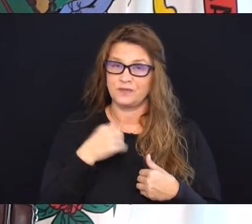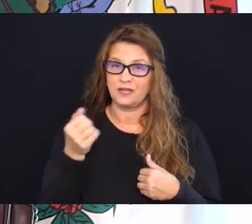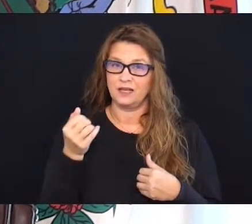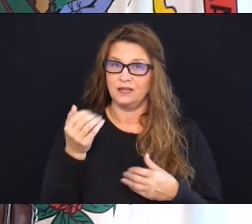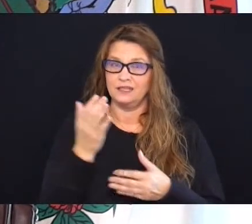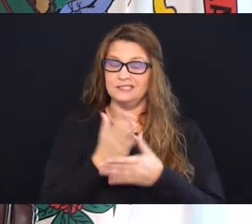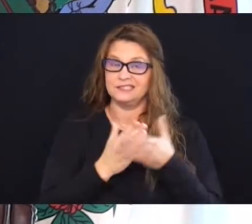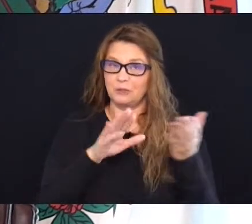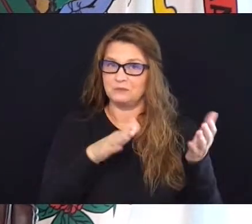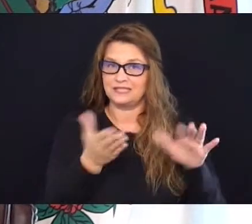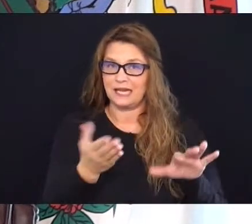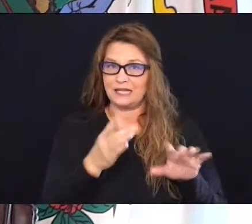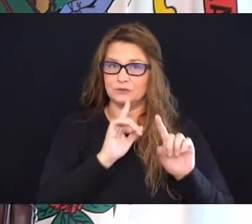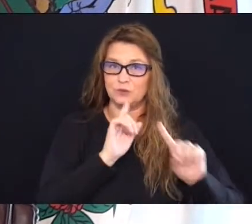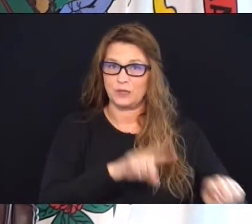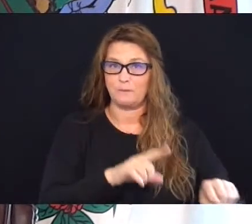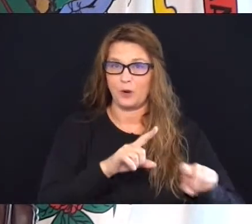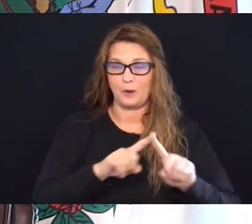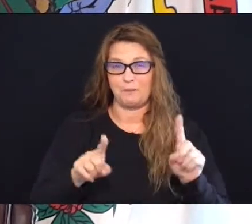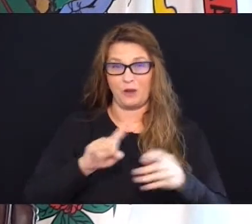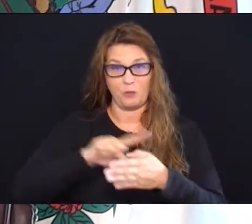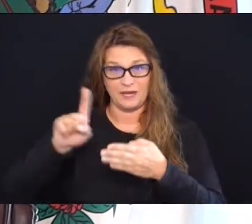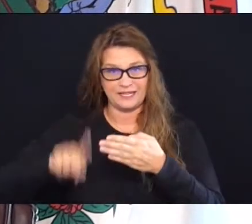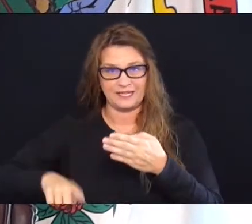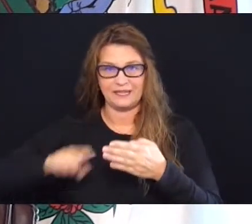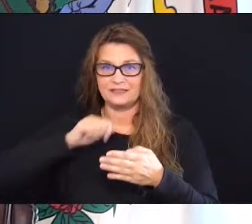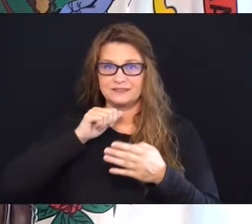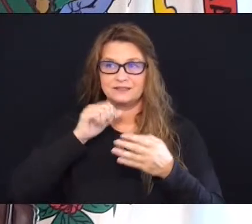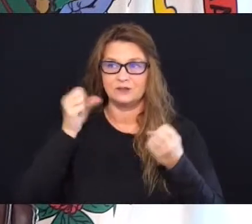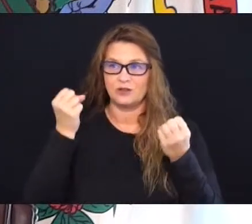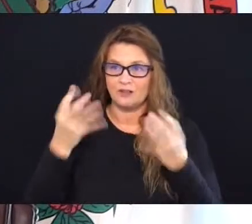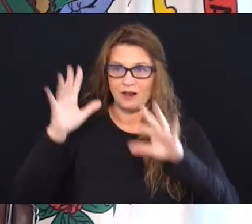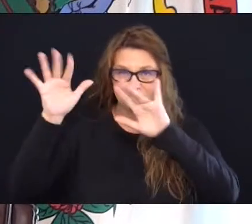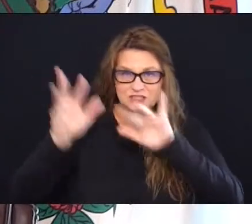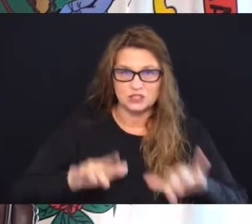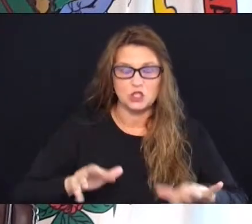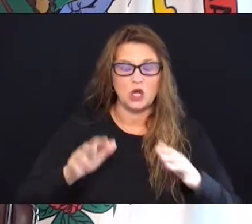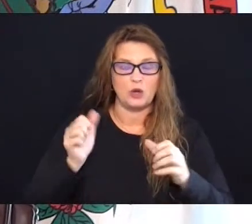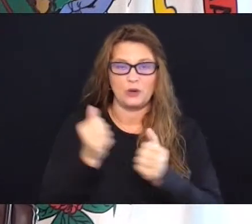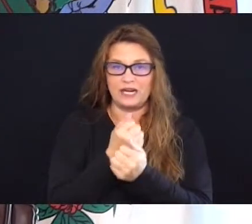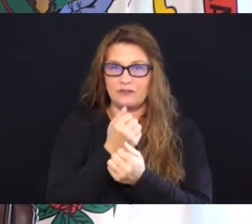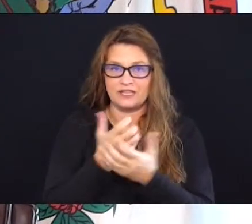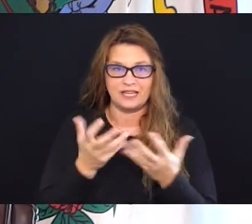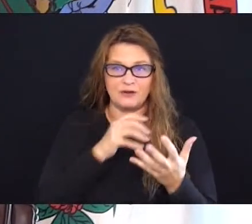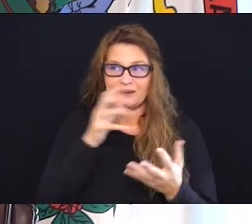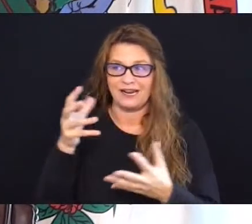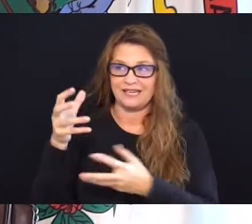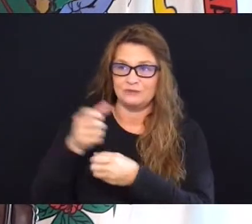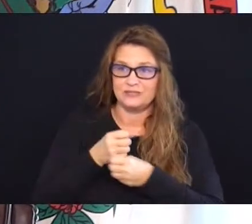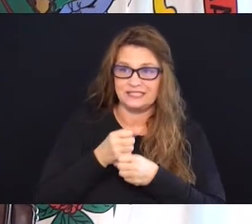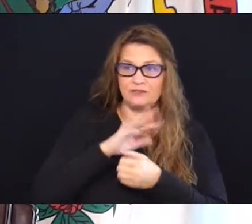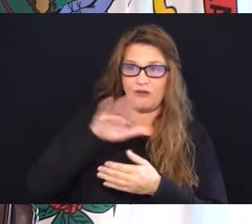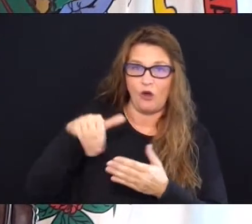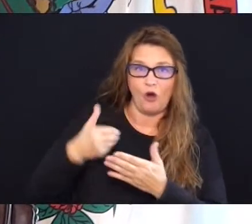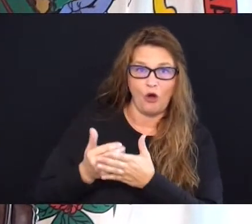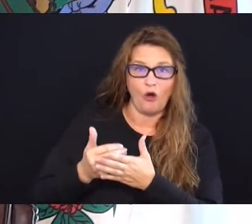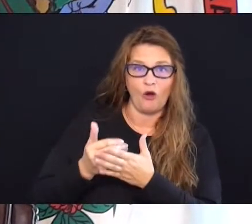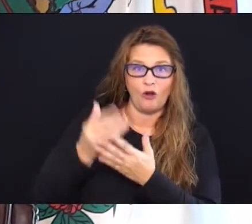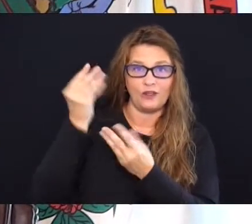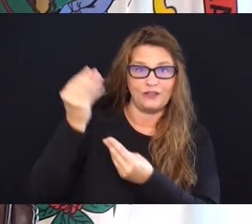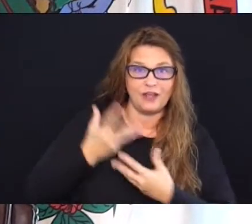just due to the weekend and surely a lot of the snow and all the stuff that we had. Maybe we didn't get this all